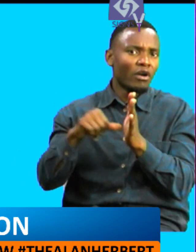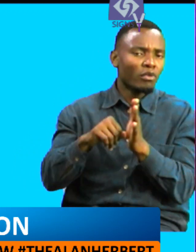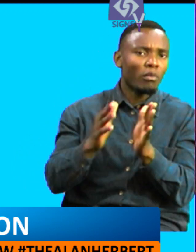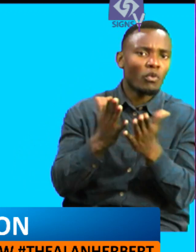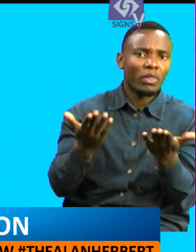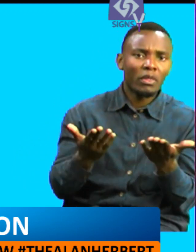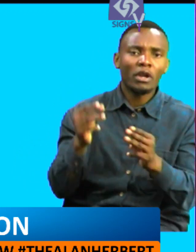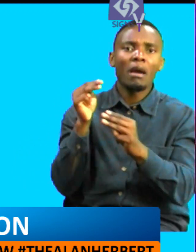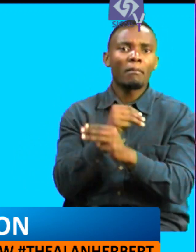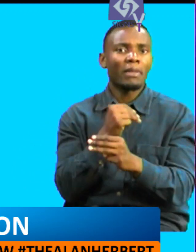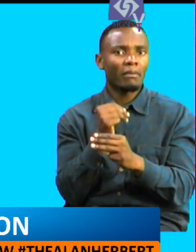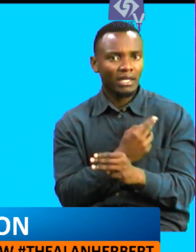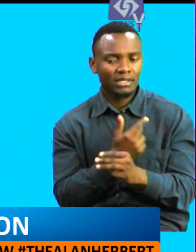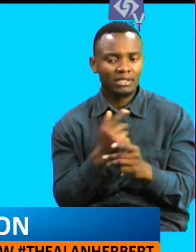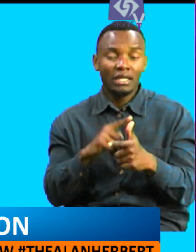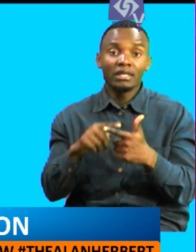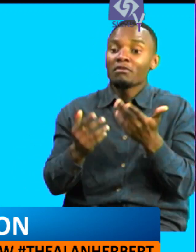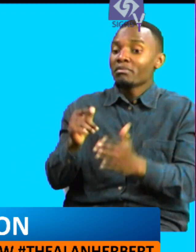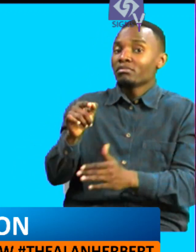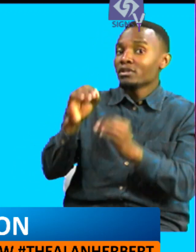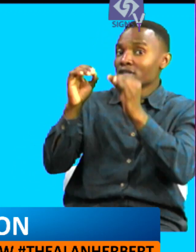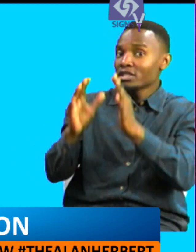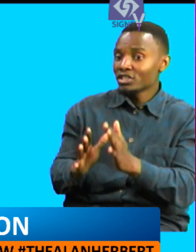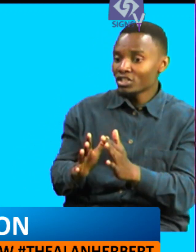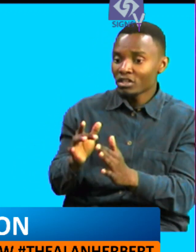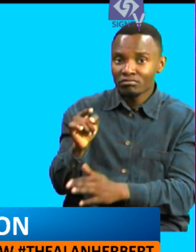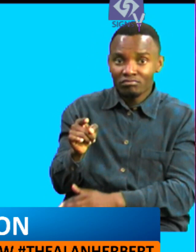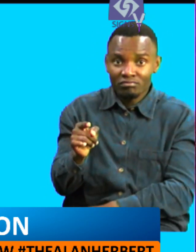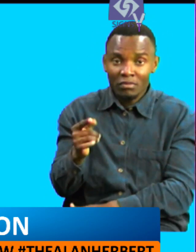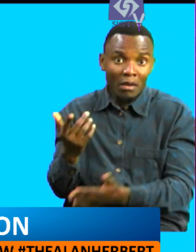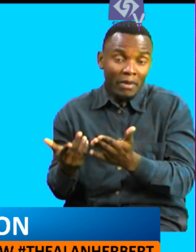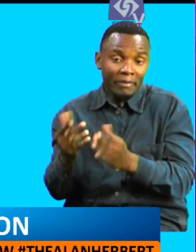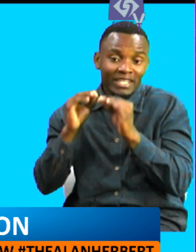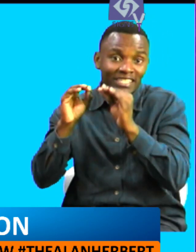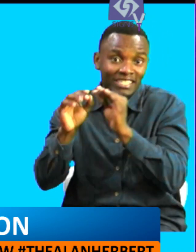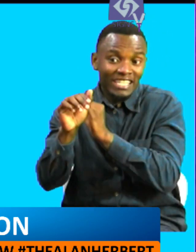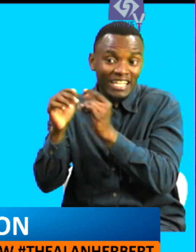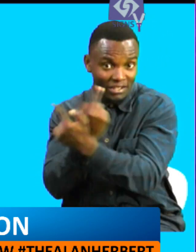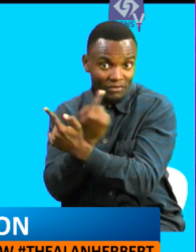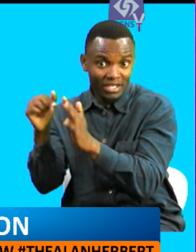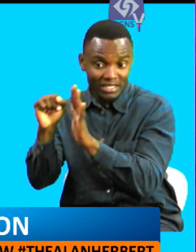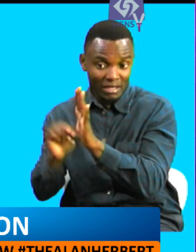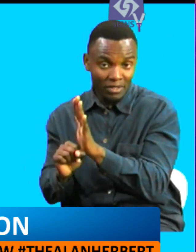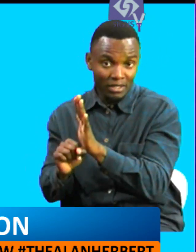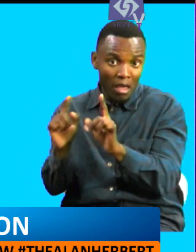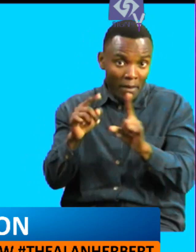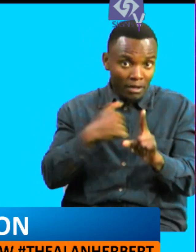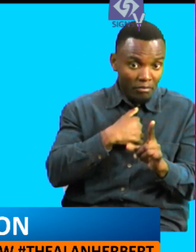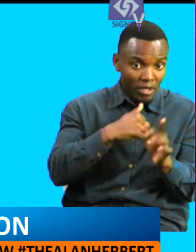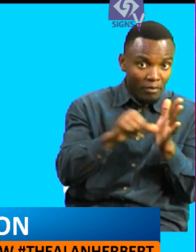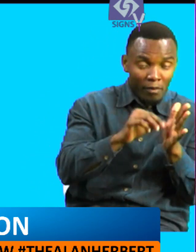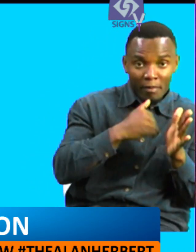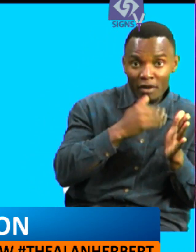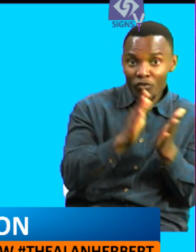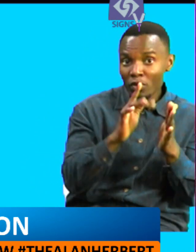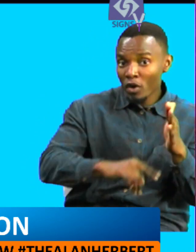and maybe he is a teacher in another subject, but I could look for him